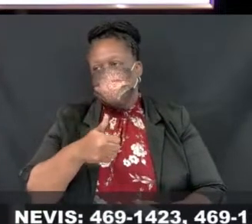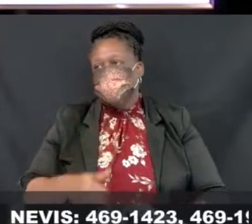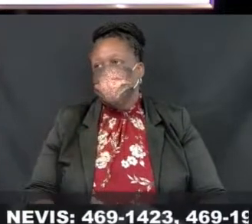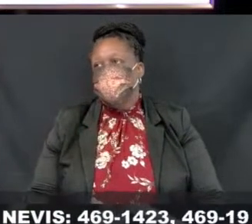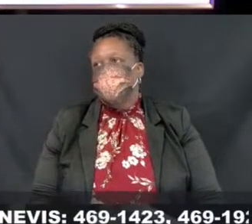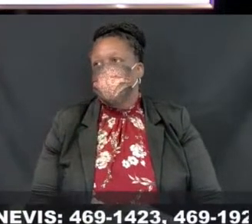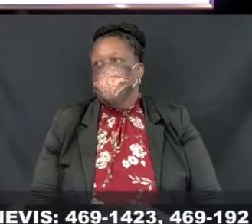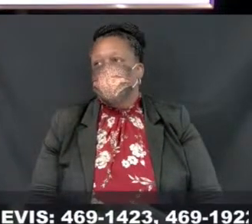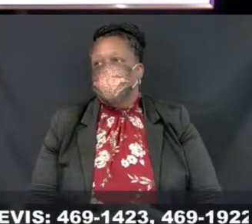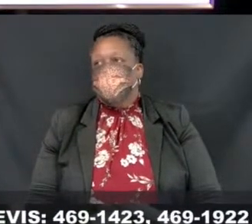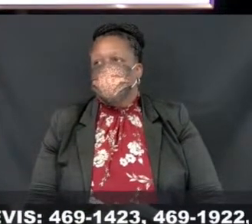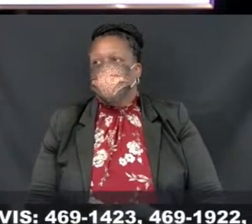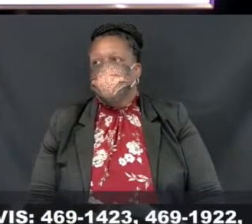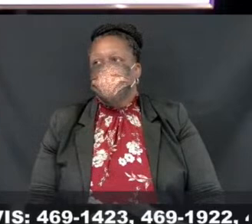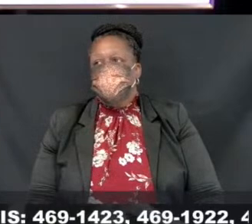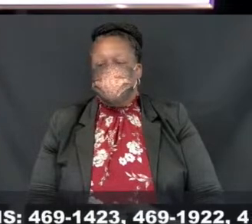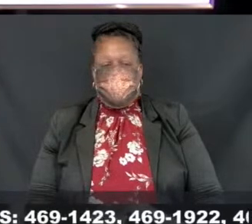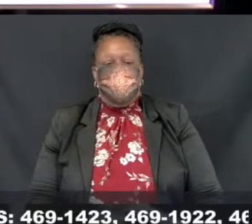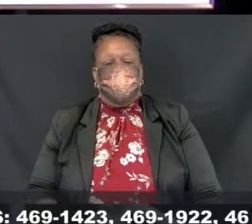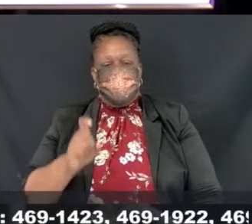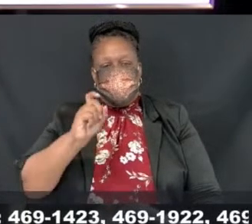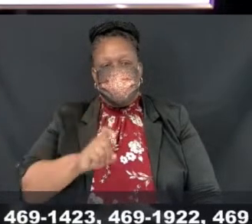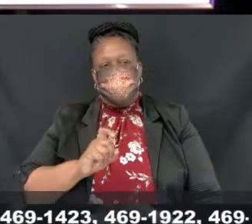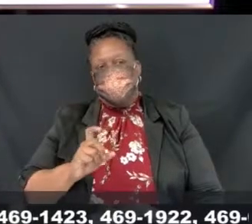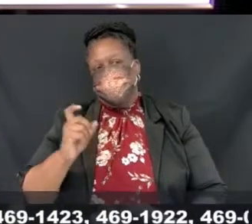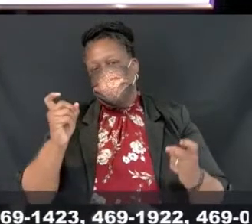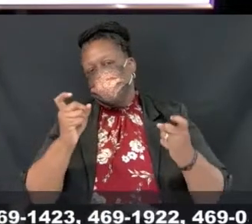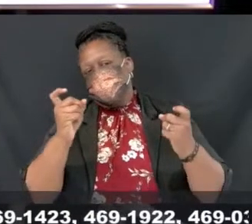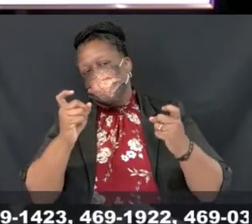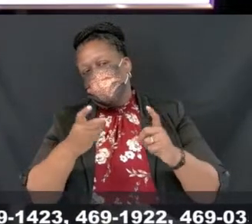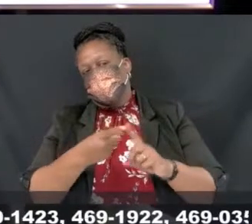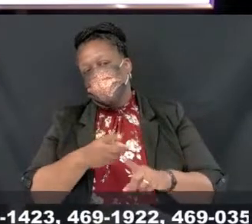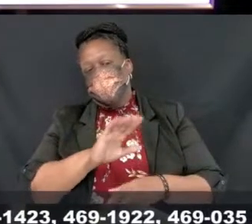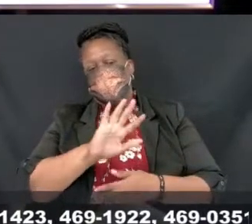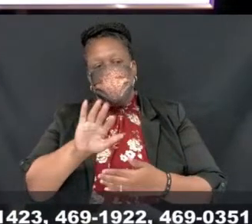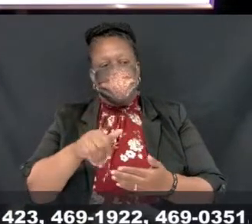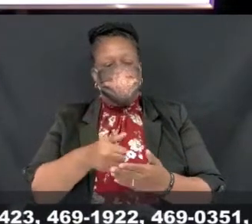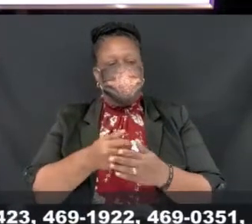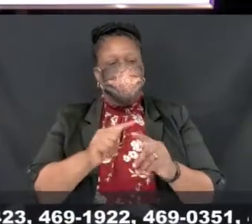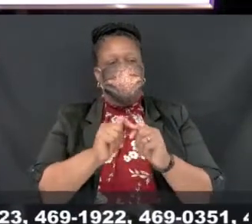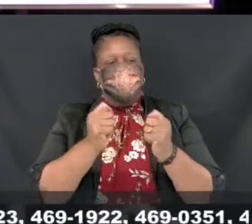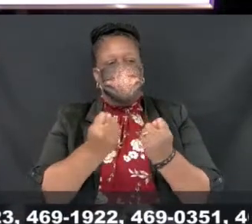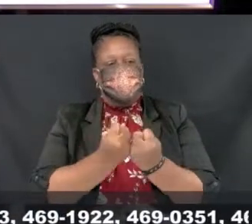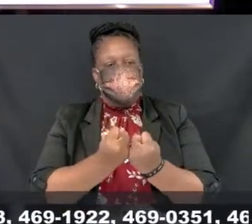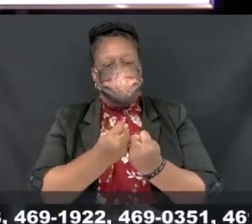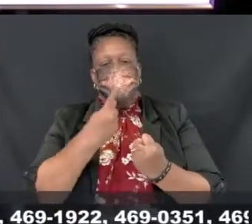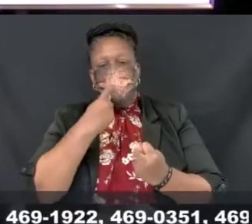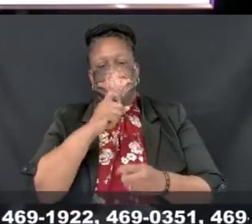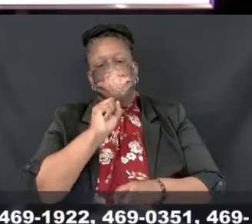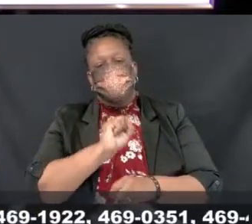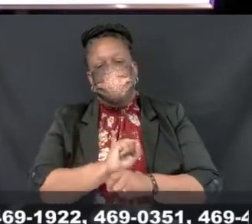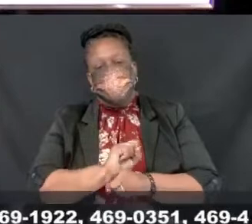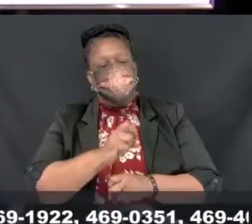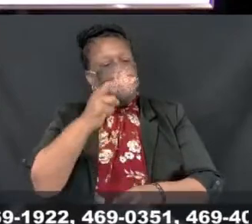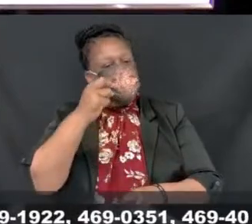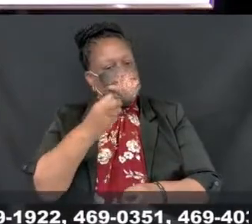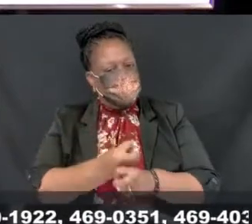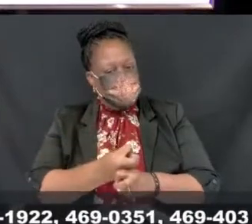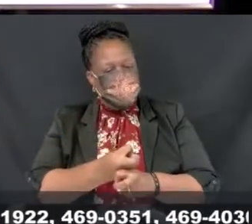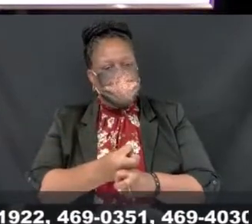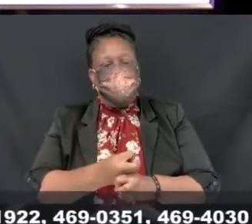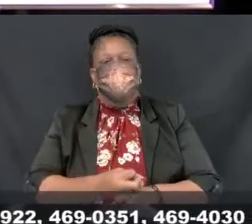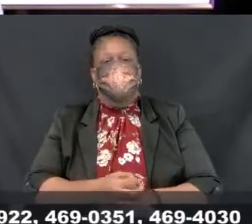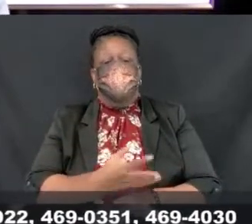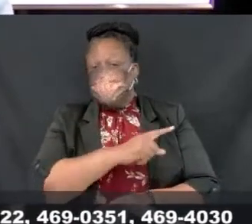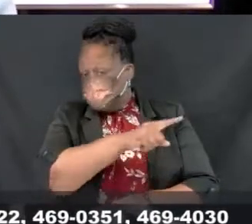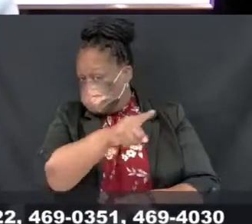we have to congratulate, of course, all who played their part, and you are a